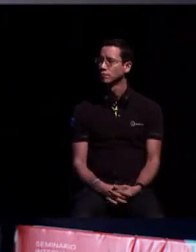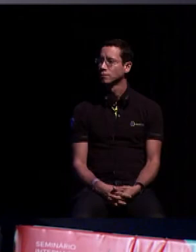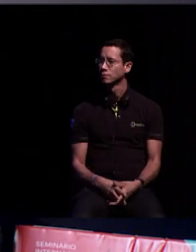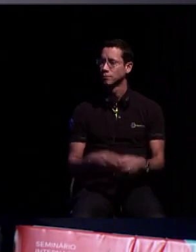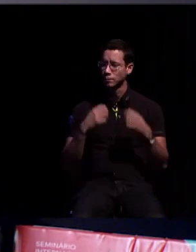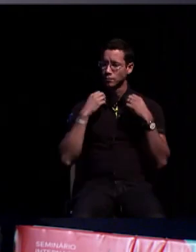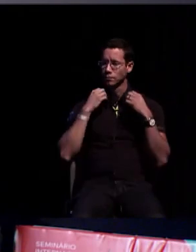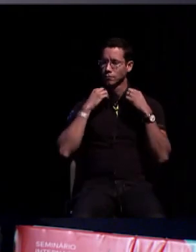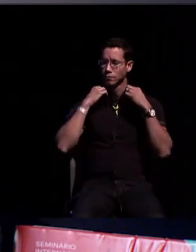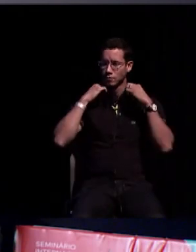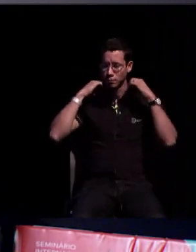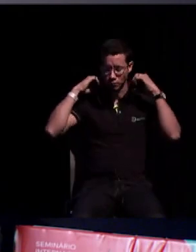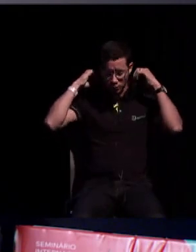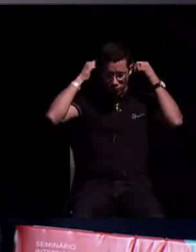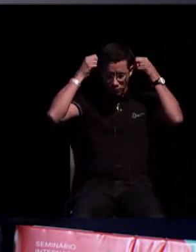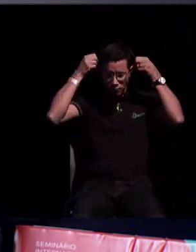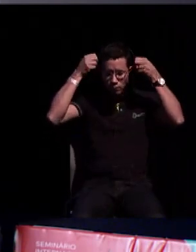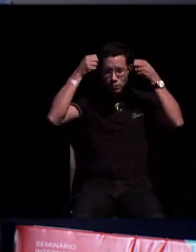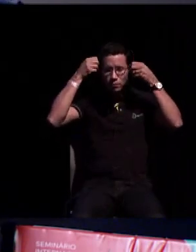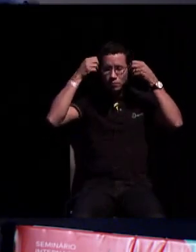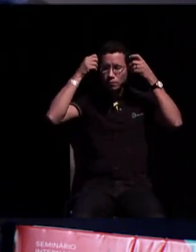Freya?